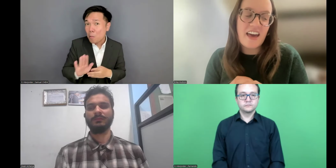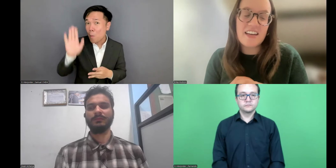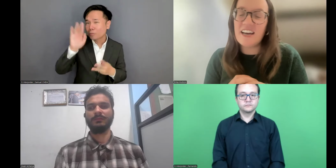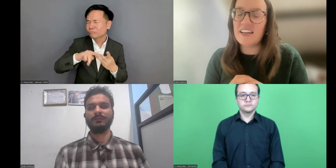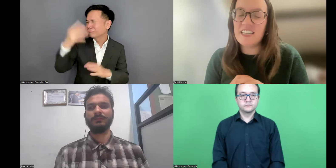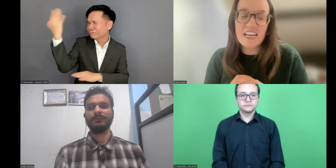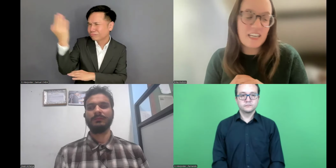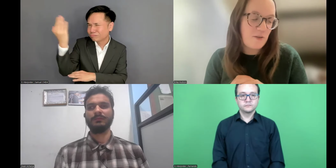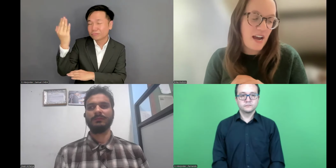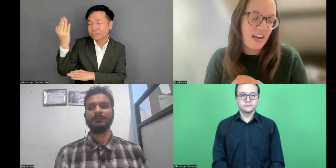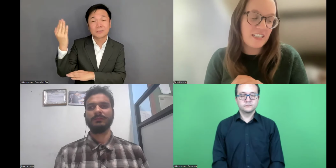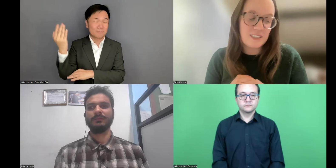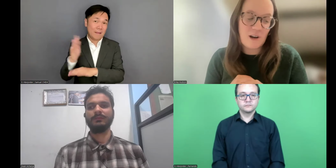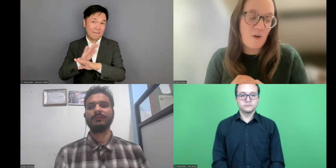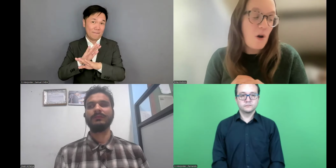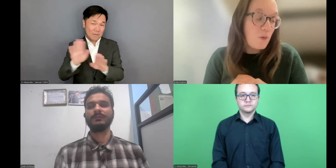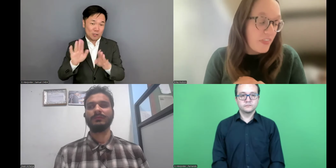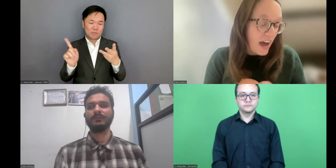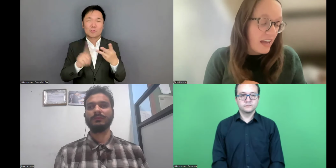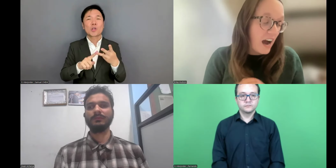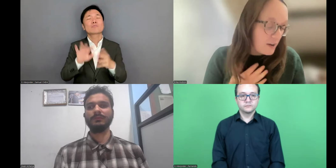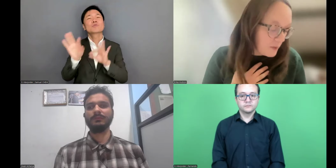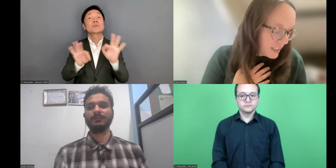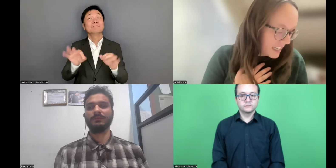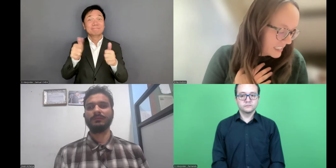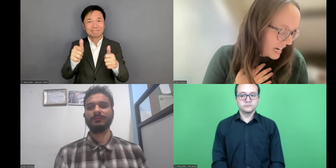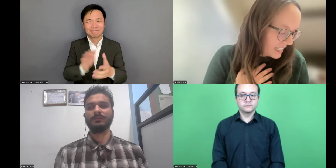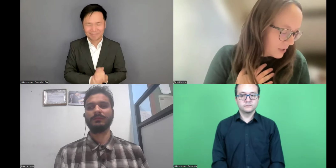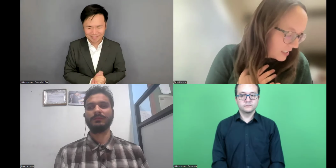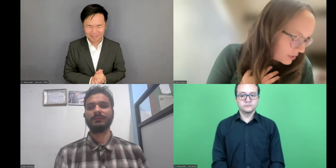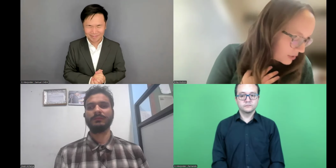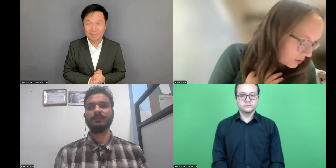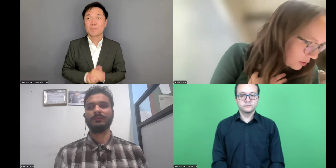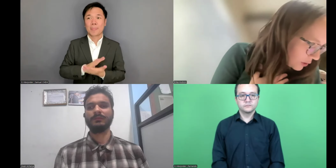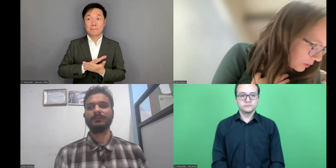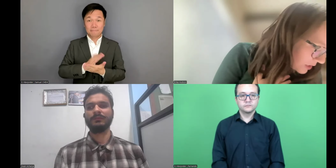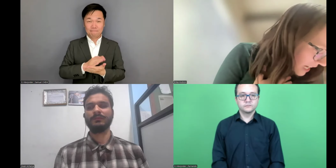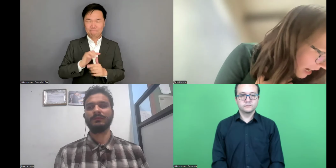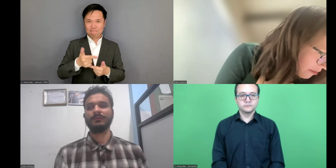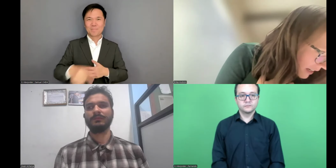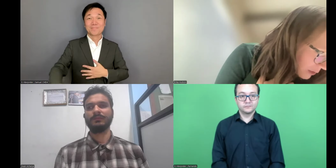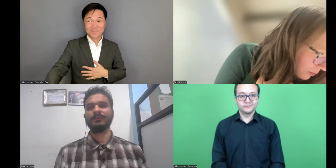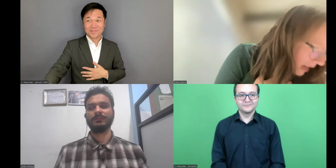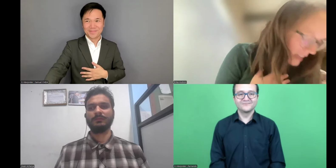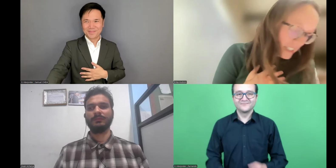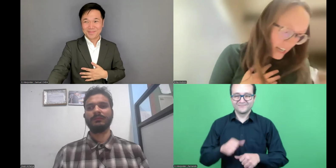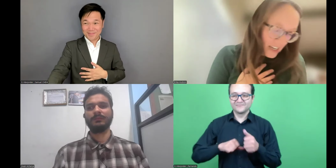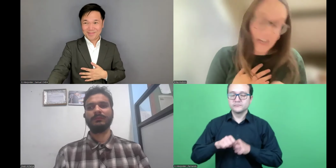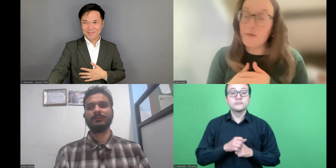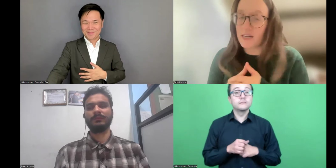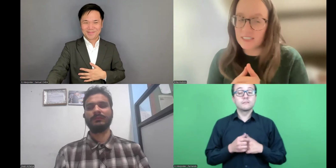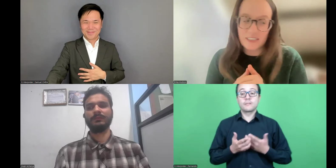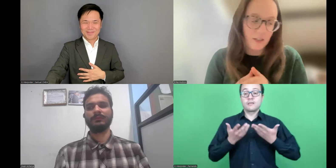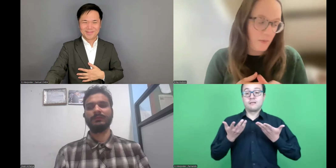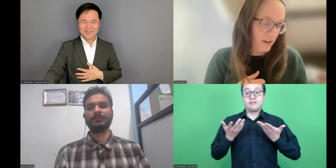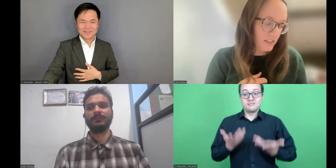and then take it away. So with that, I'm really excited to introduce Fatum Ade.